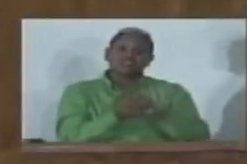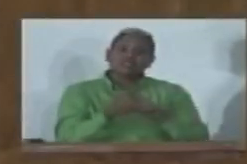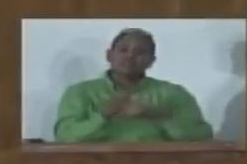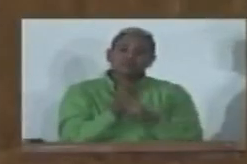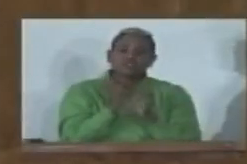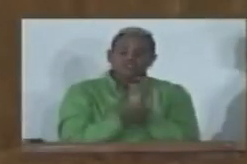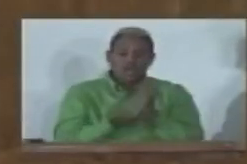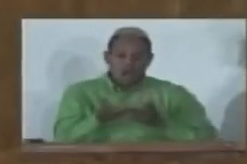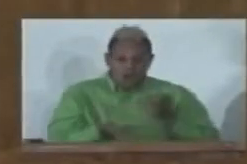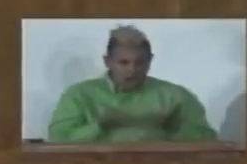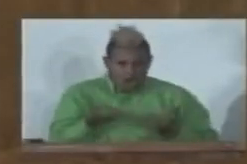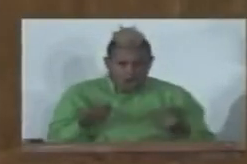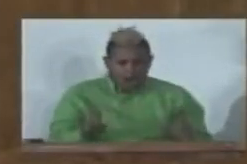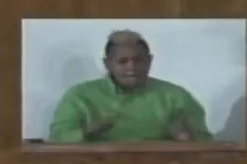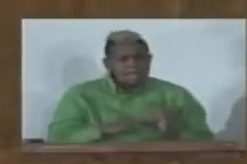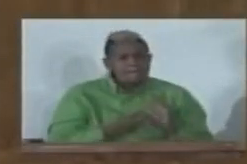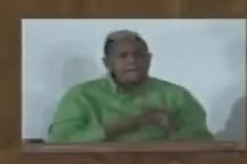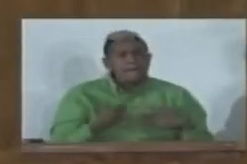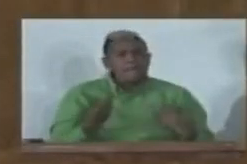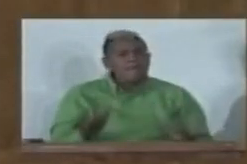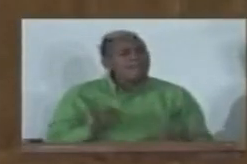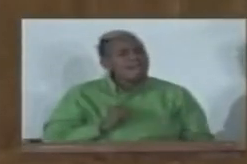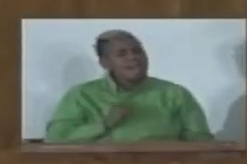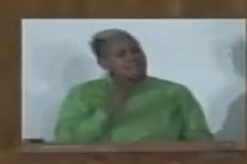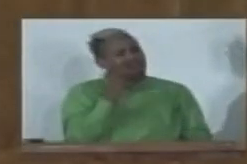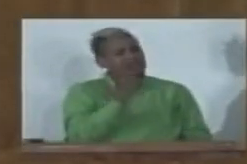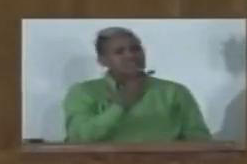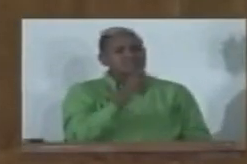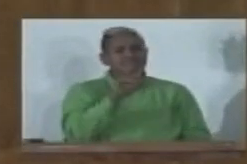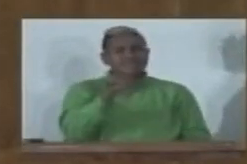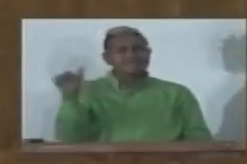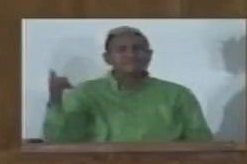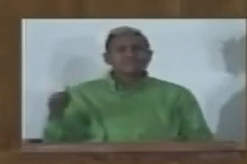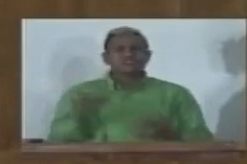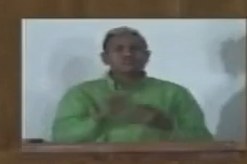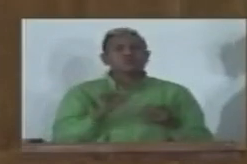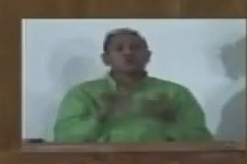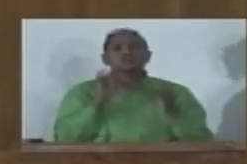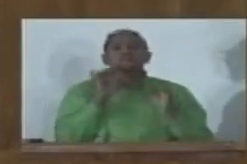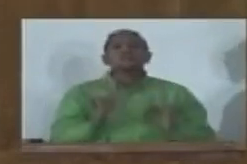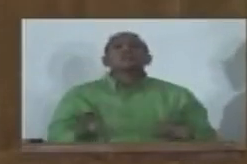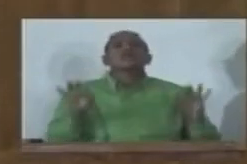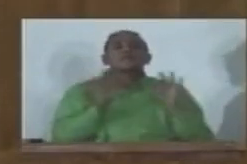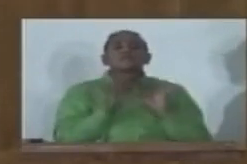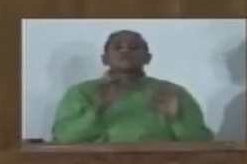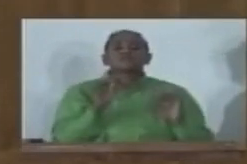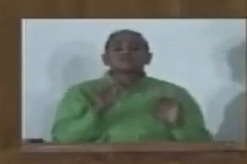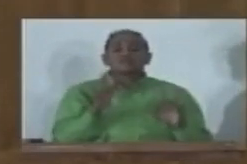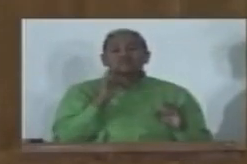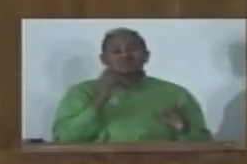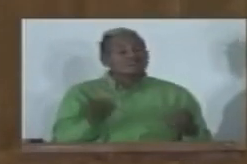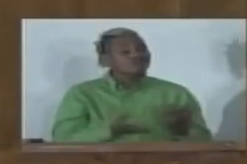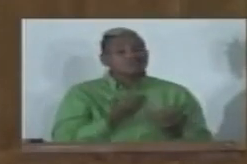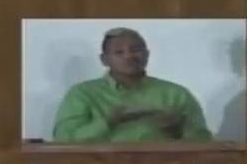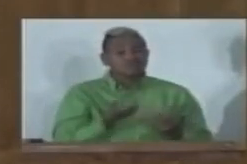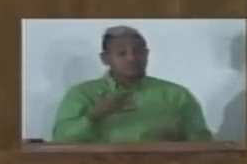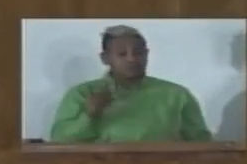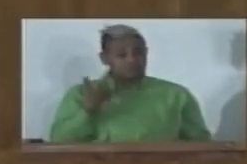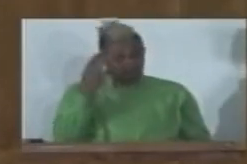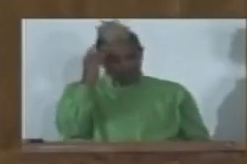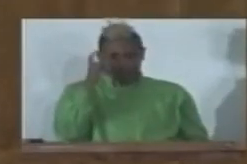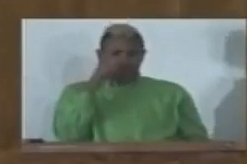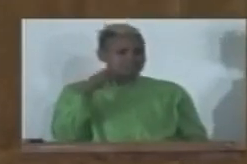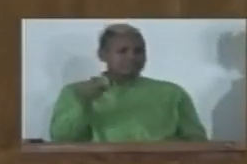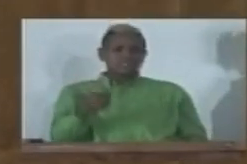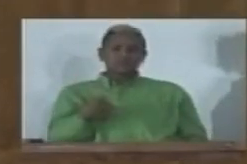change. Therefore, I see the call in this motion as a no-brainer, Mr. President. We need to find